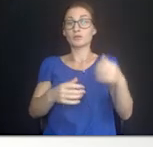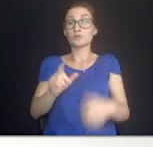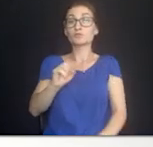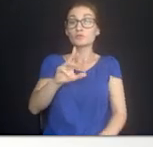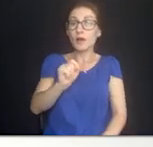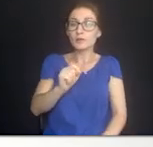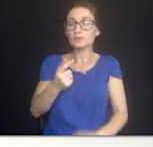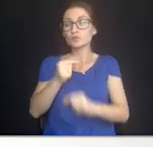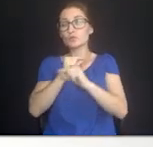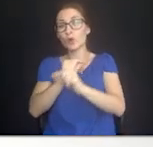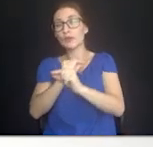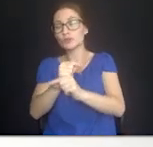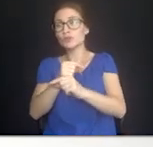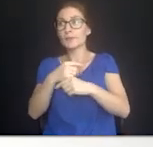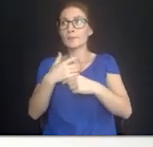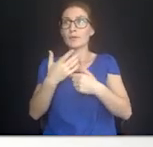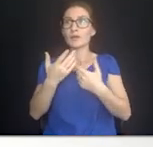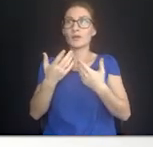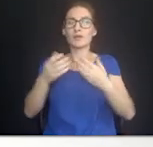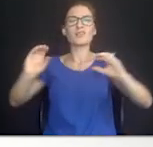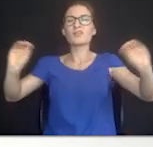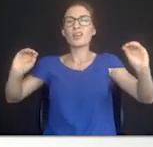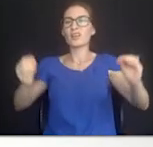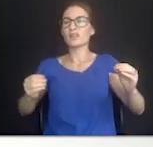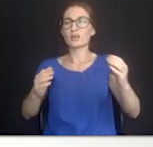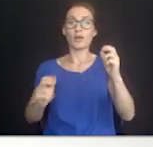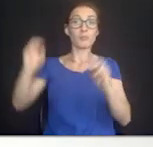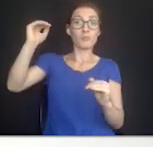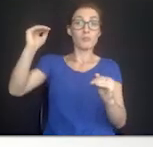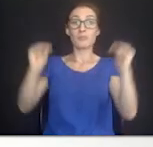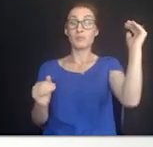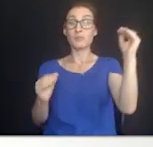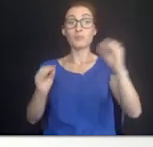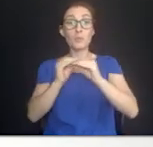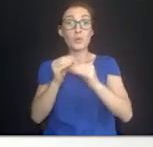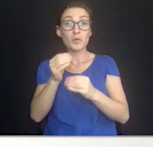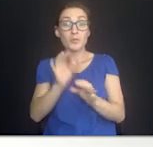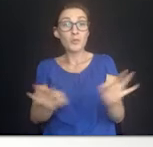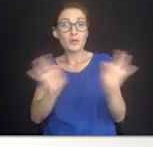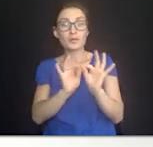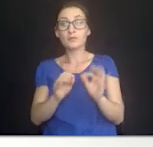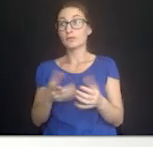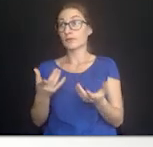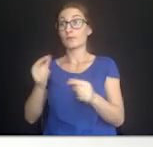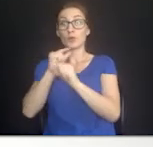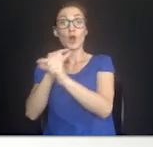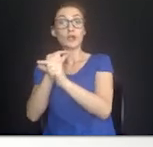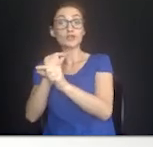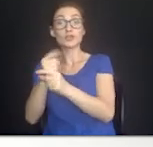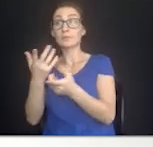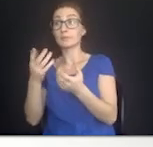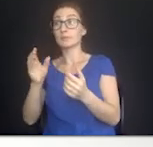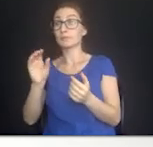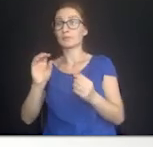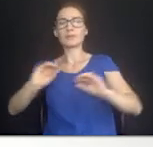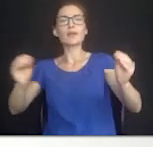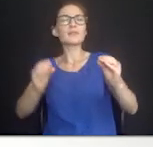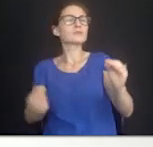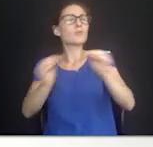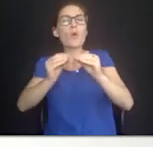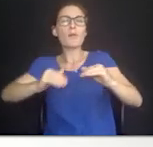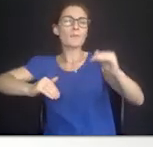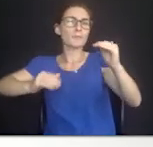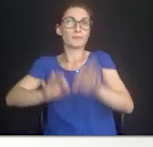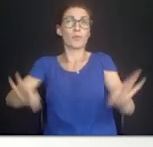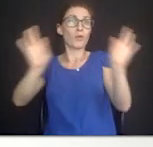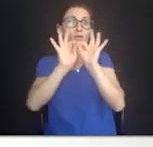say something was more important than guardianship? Well, if the money isn't there and something happens, I got